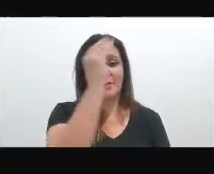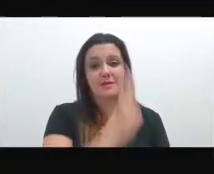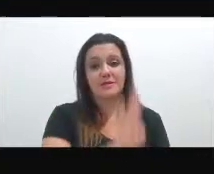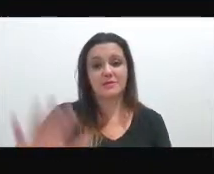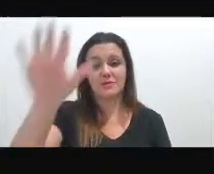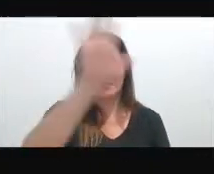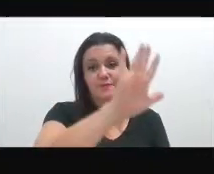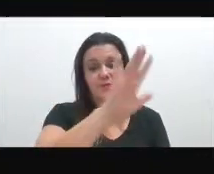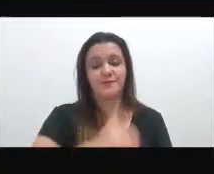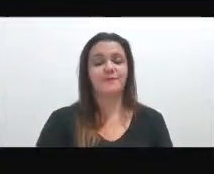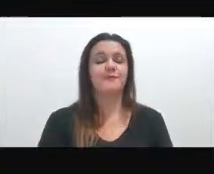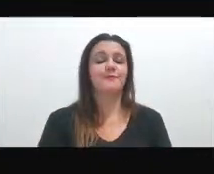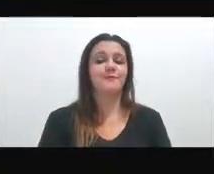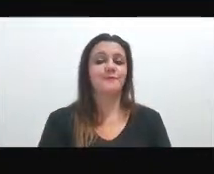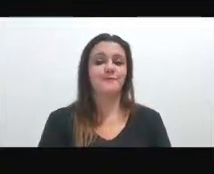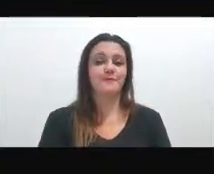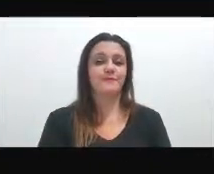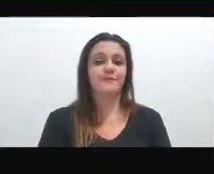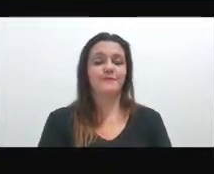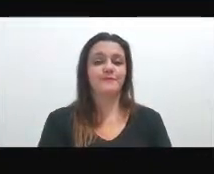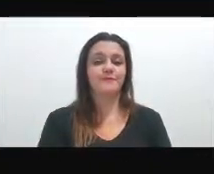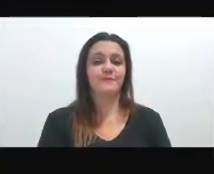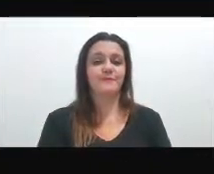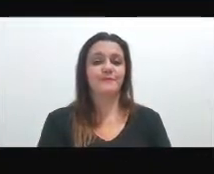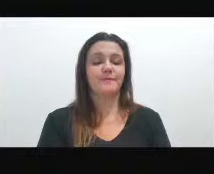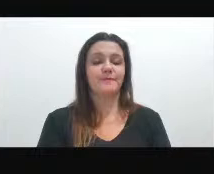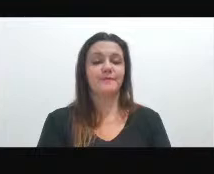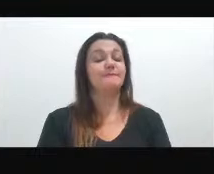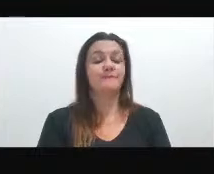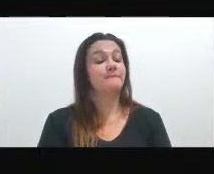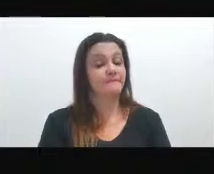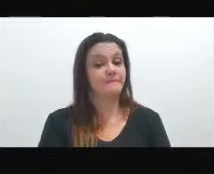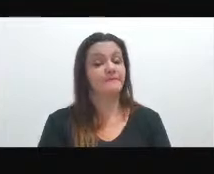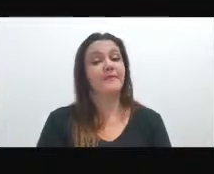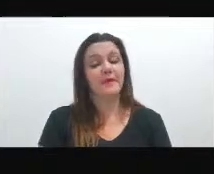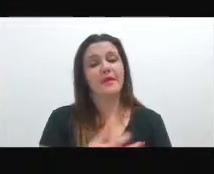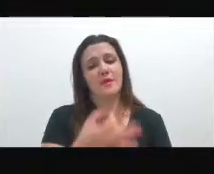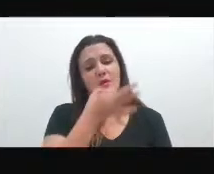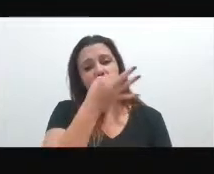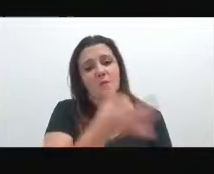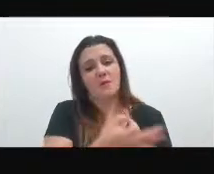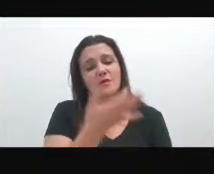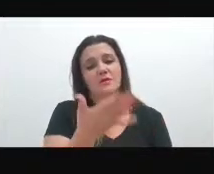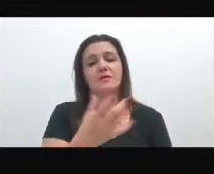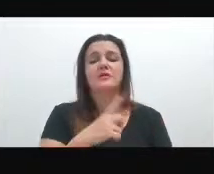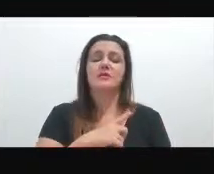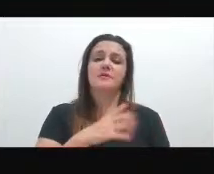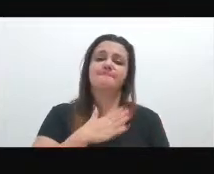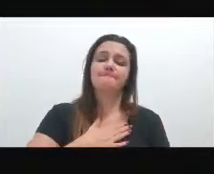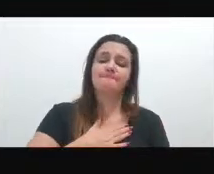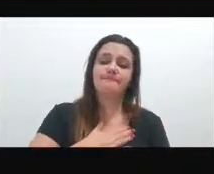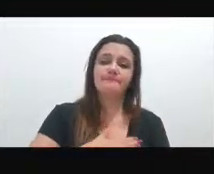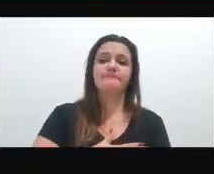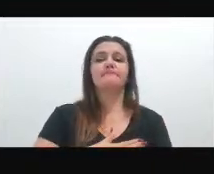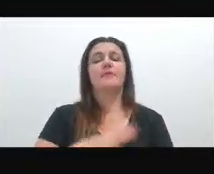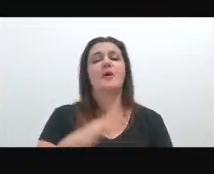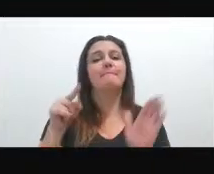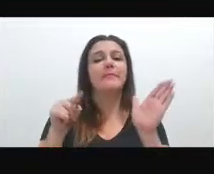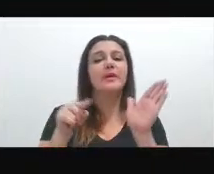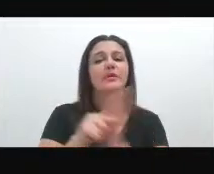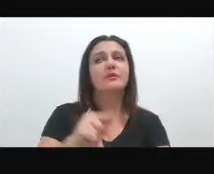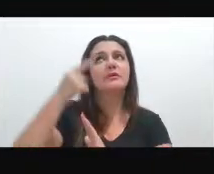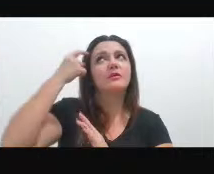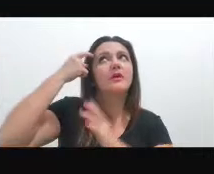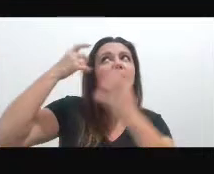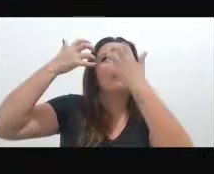of thing, to pose a question and to try and answer it with your own learners or in your own context, is a really good way of